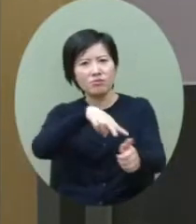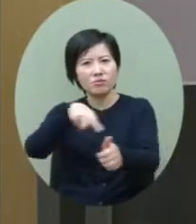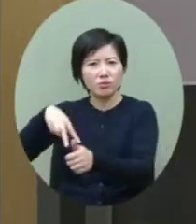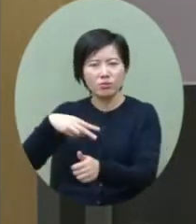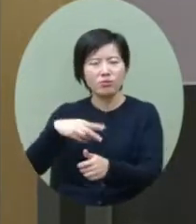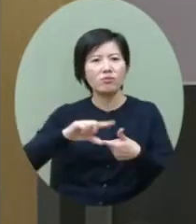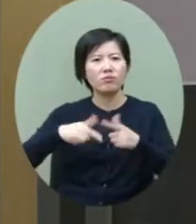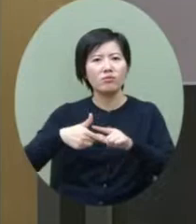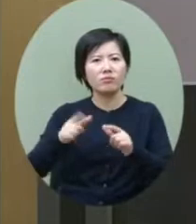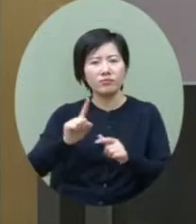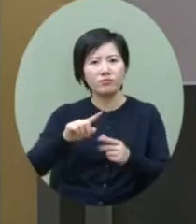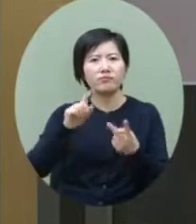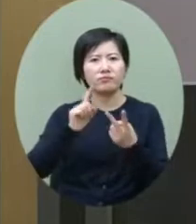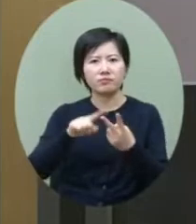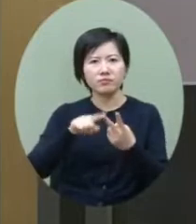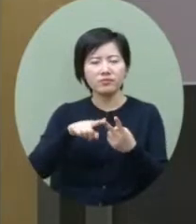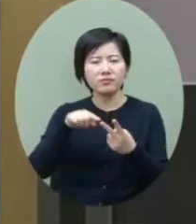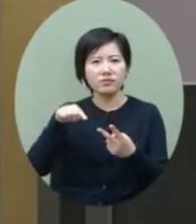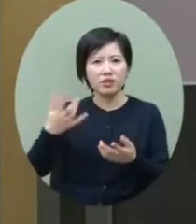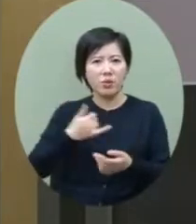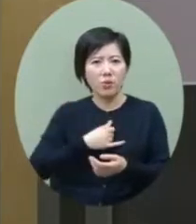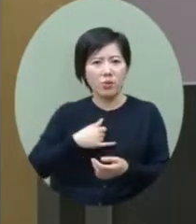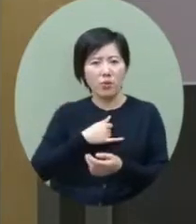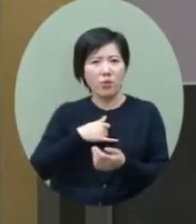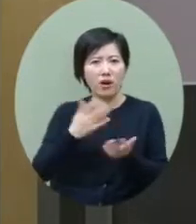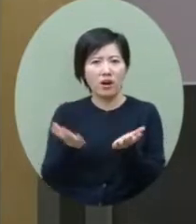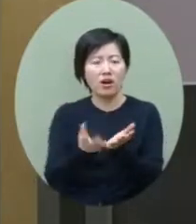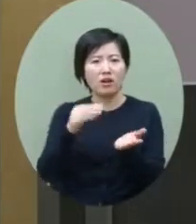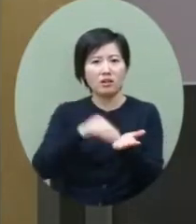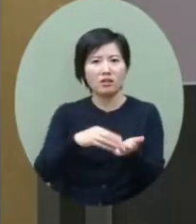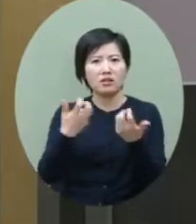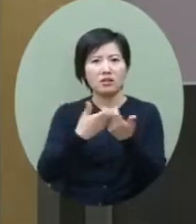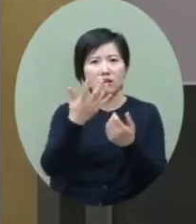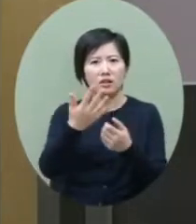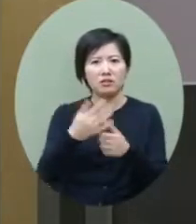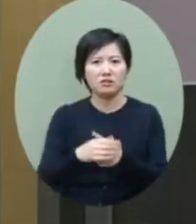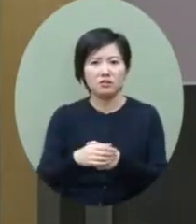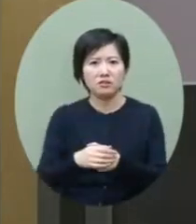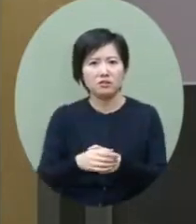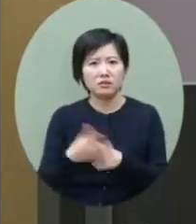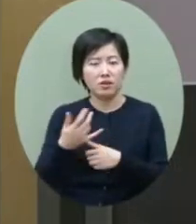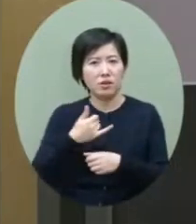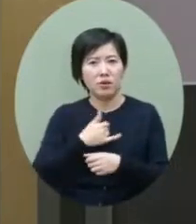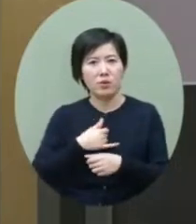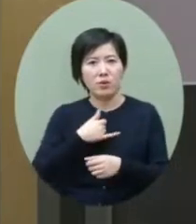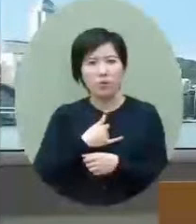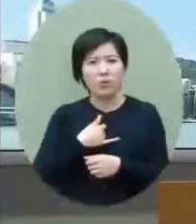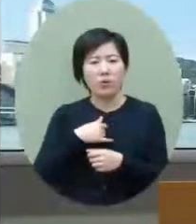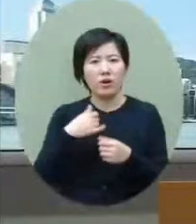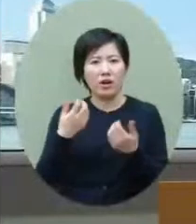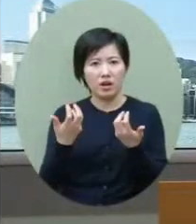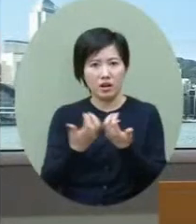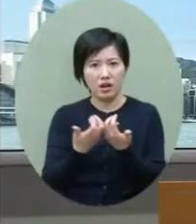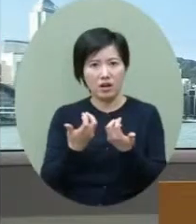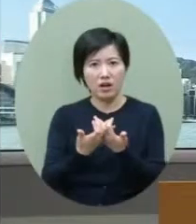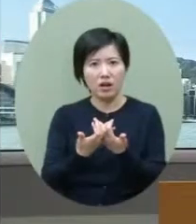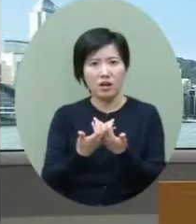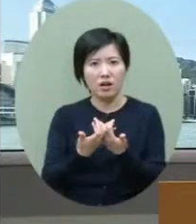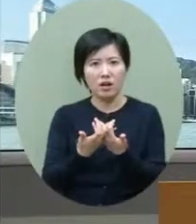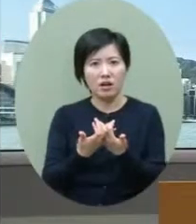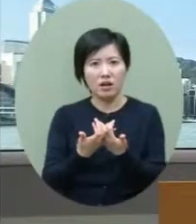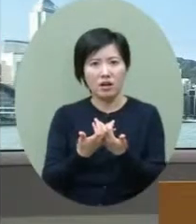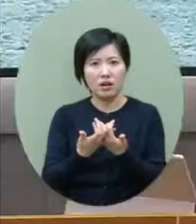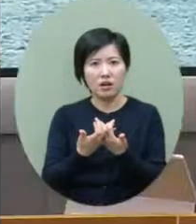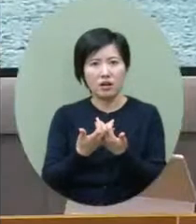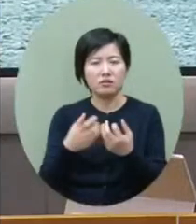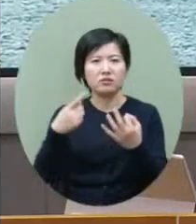How are you going to trace and follow up with them? And then I also like to ask about the preliminary confirmed case numbers.